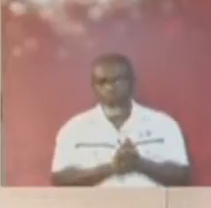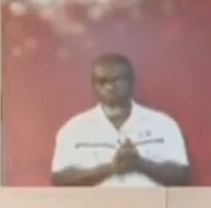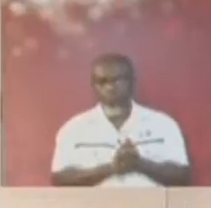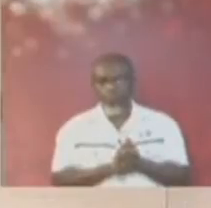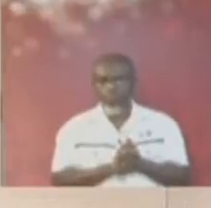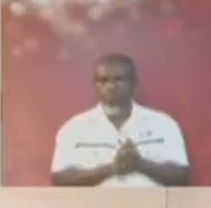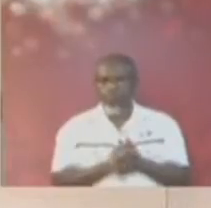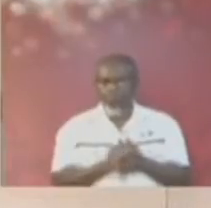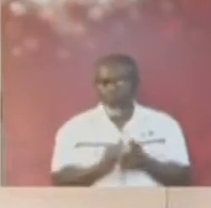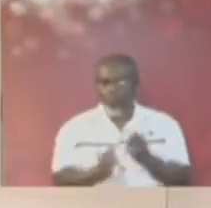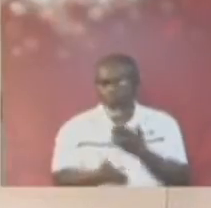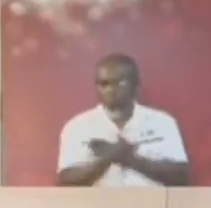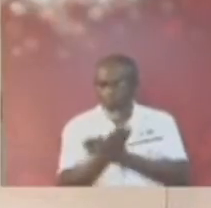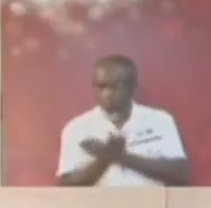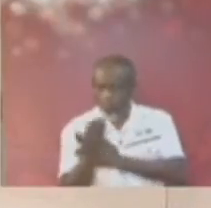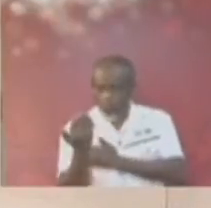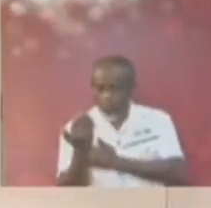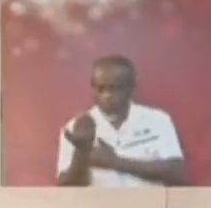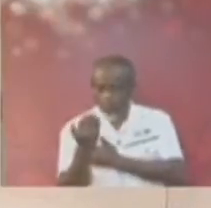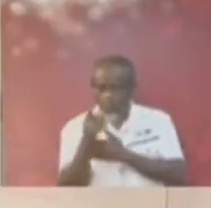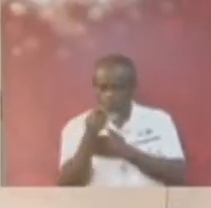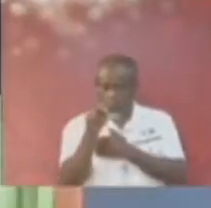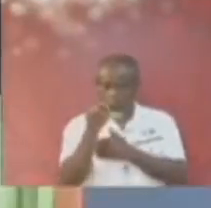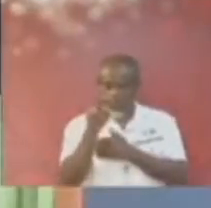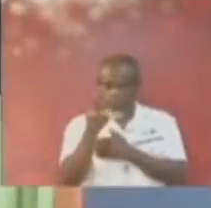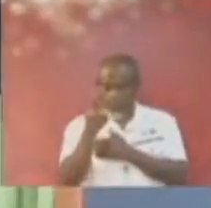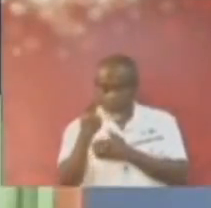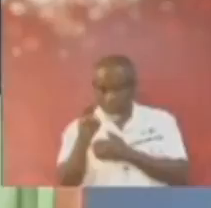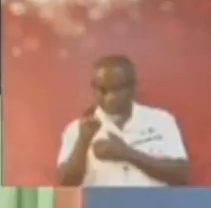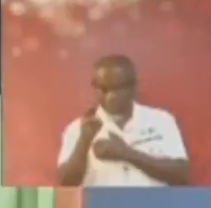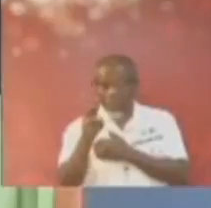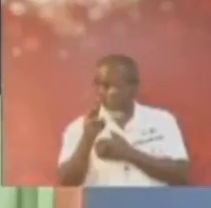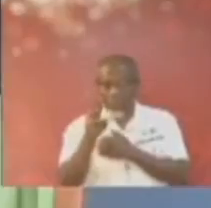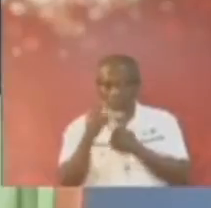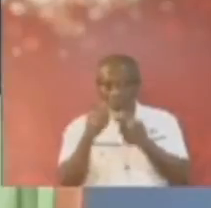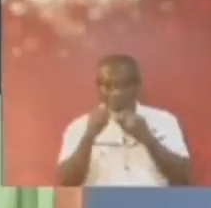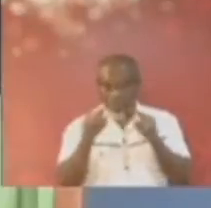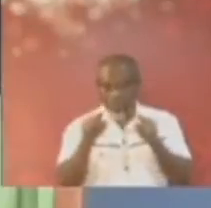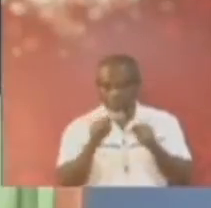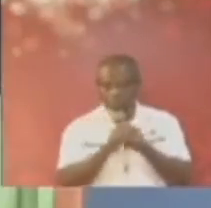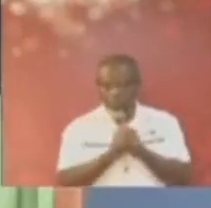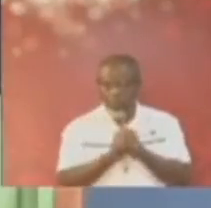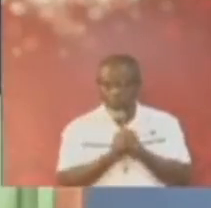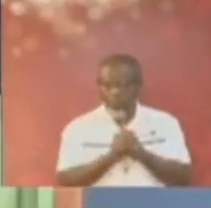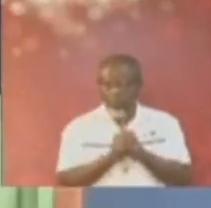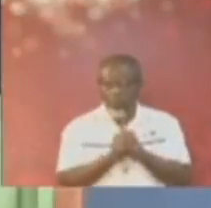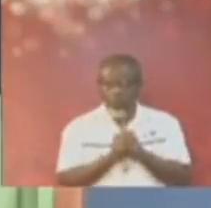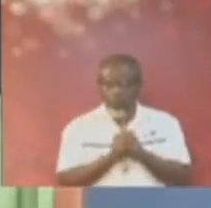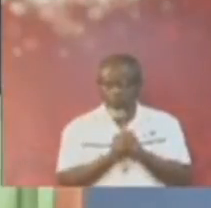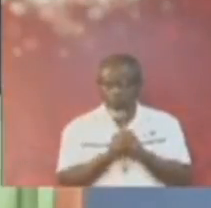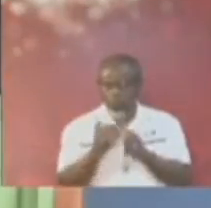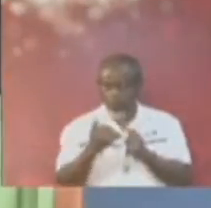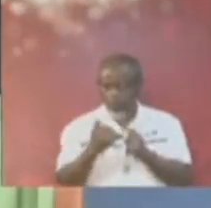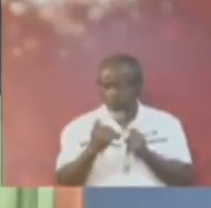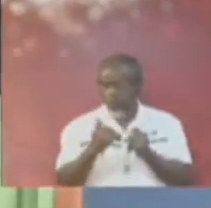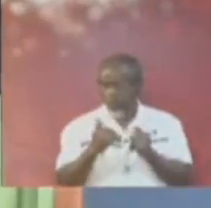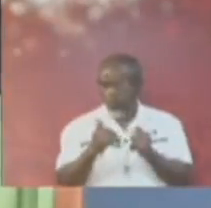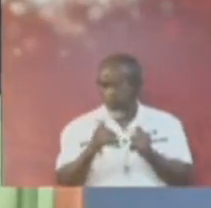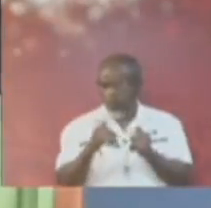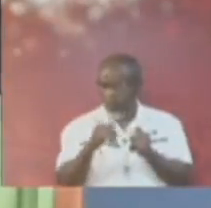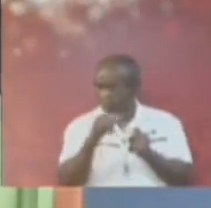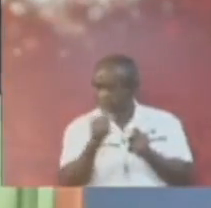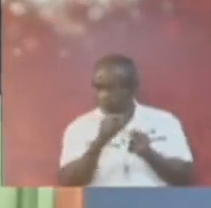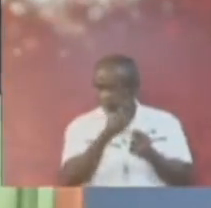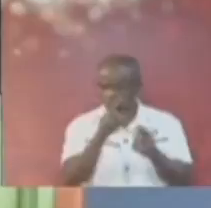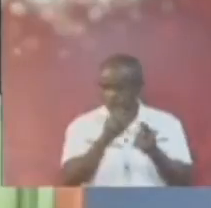Hi, good morning. Alicia Boucher from TV6 here. I just have the flip side of that question that was asked because